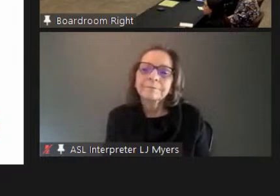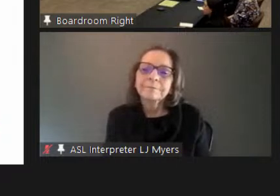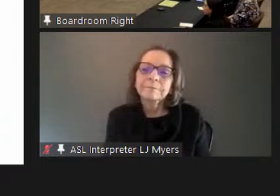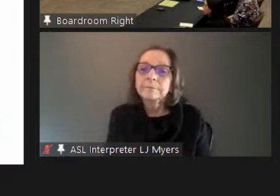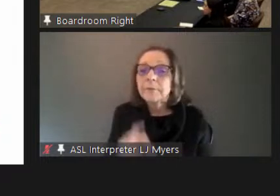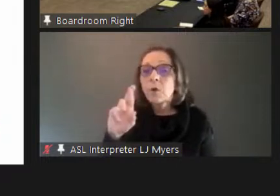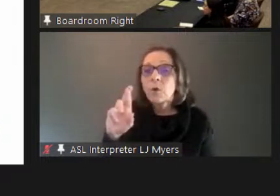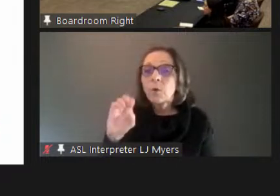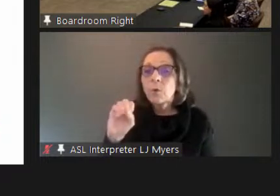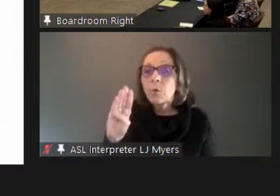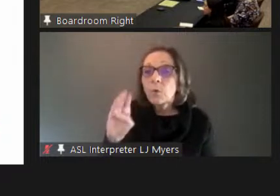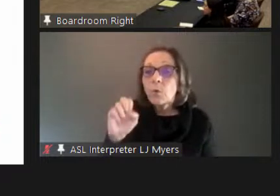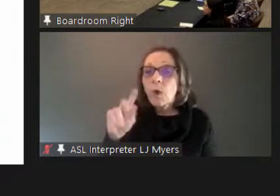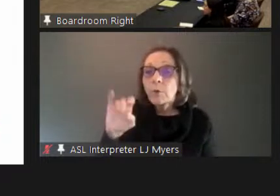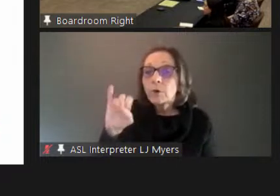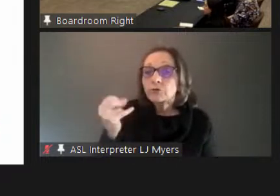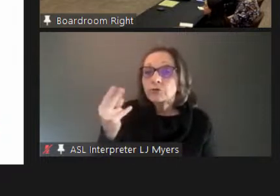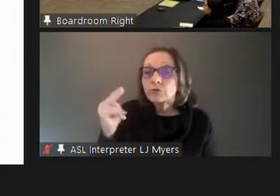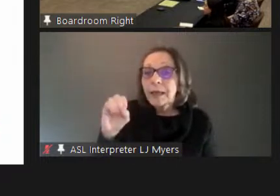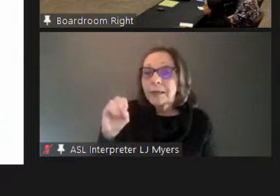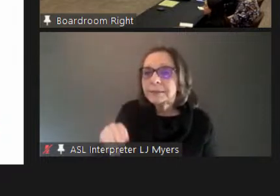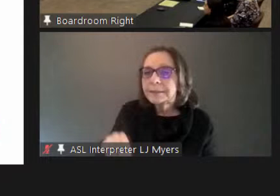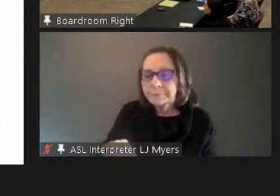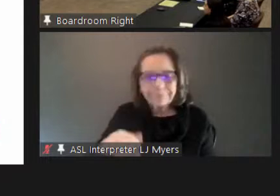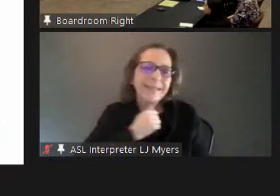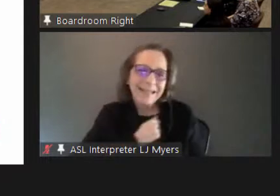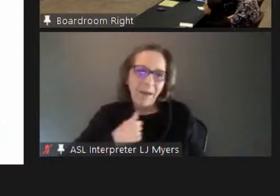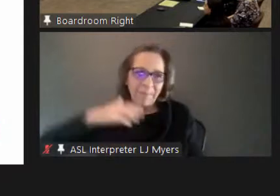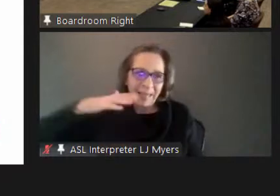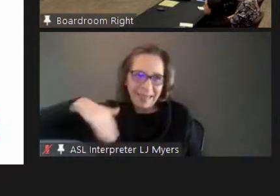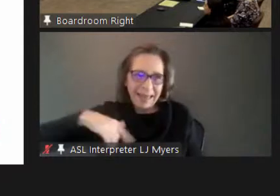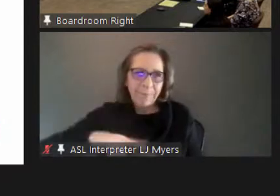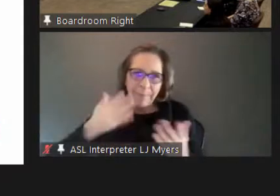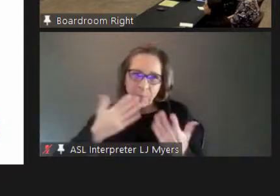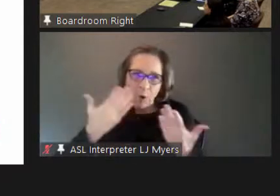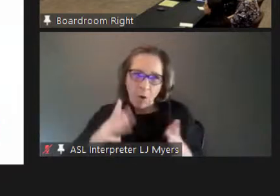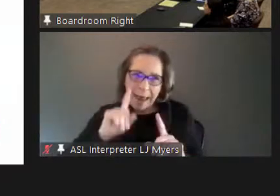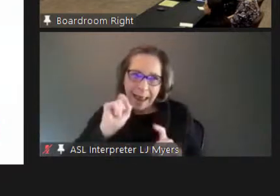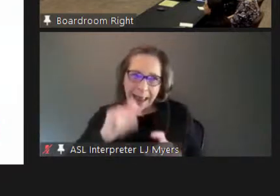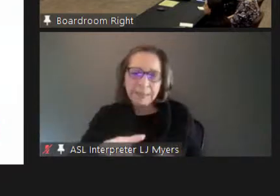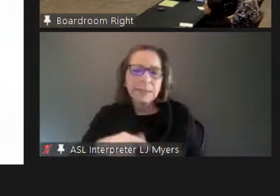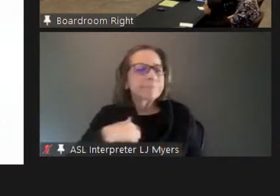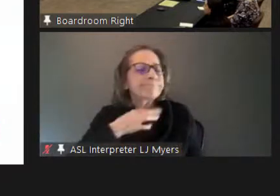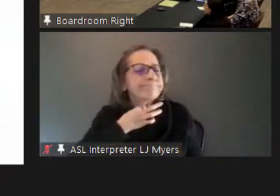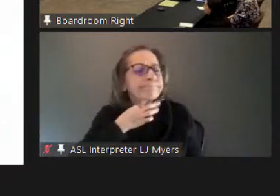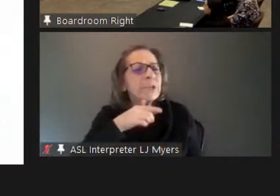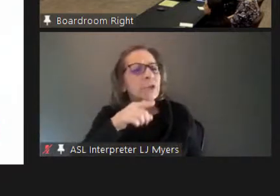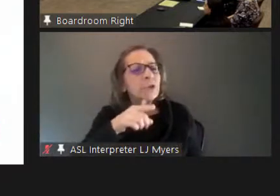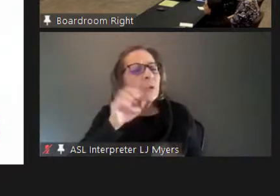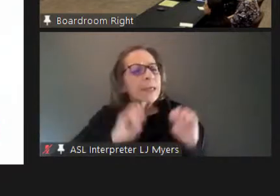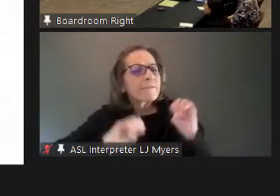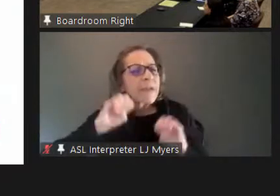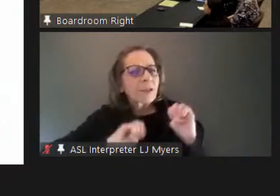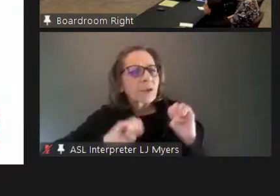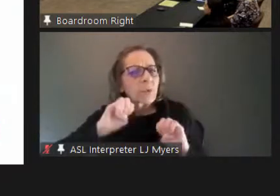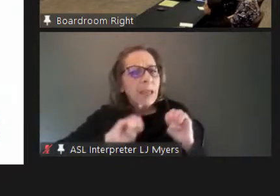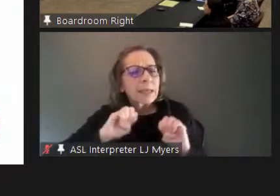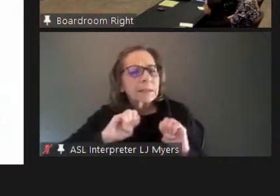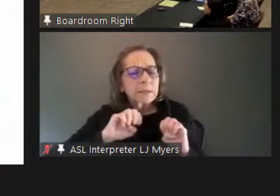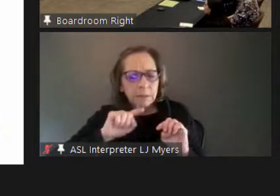Robert Johnson? Apologize for my tardiness, and this may have already been asked and answered. I was just wondering, when you evaluate